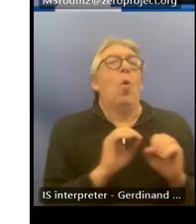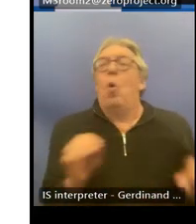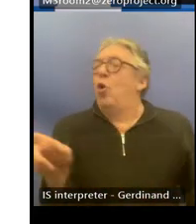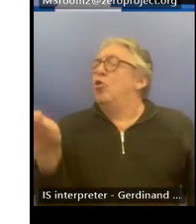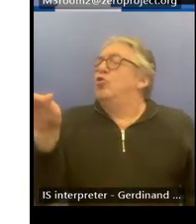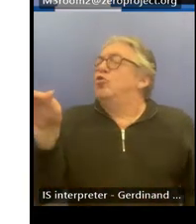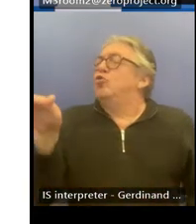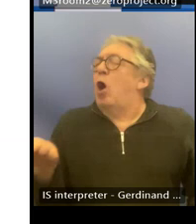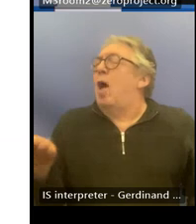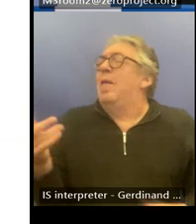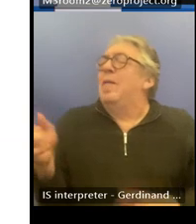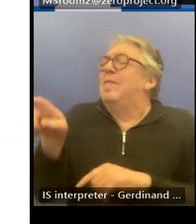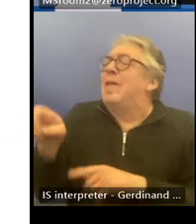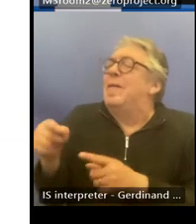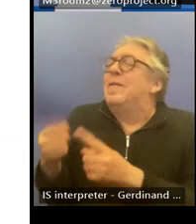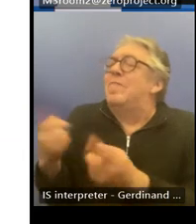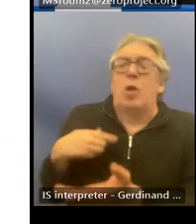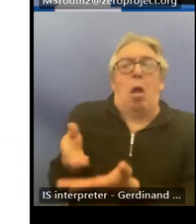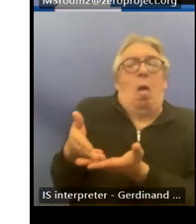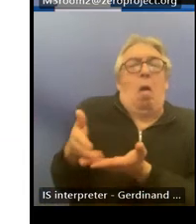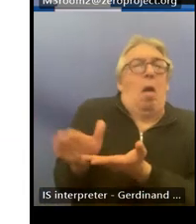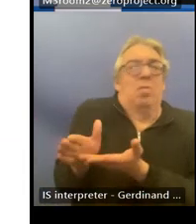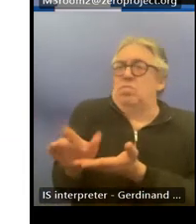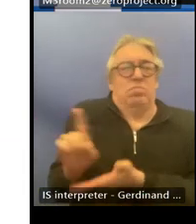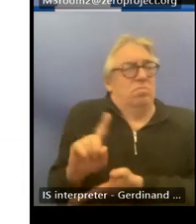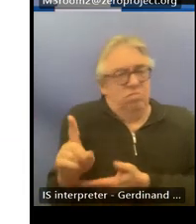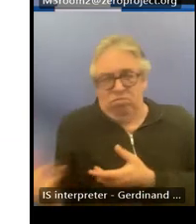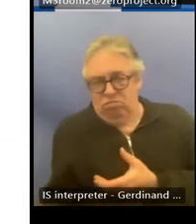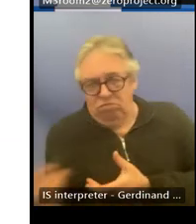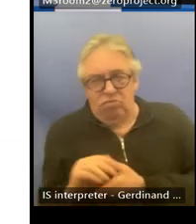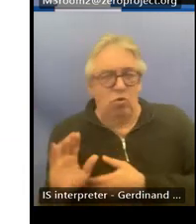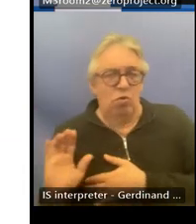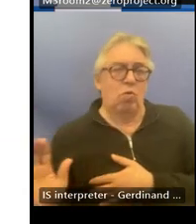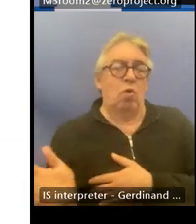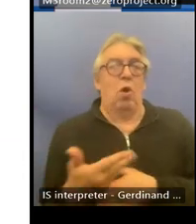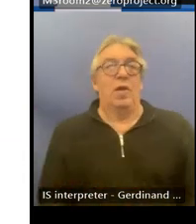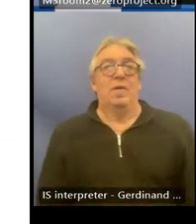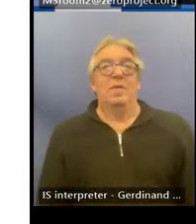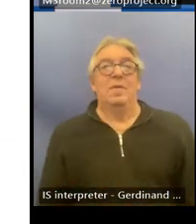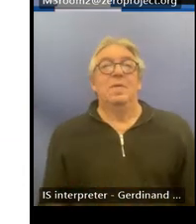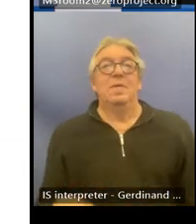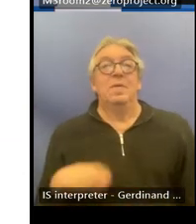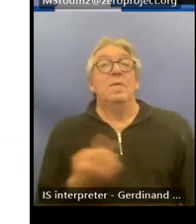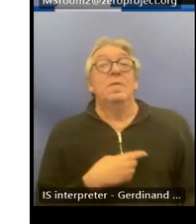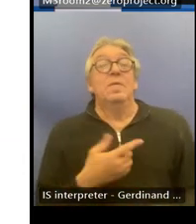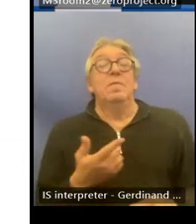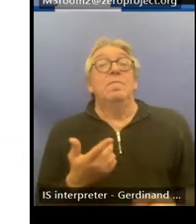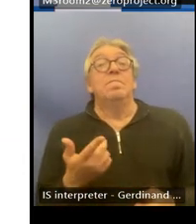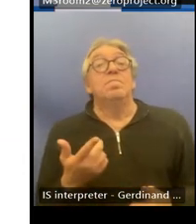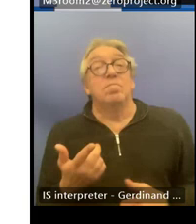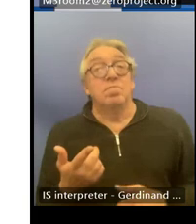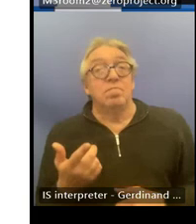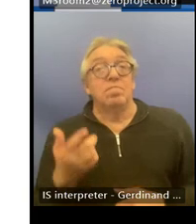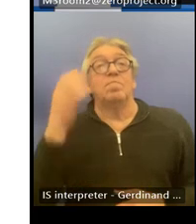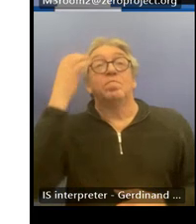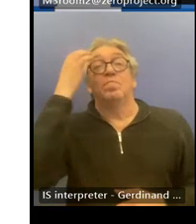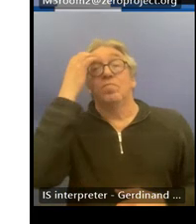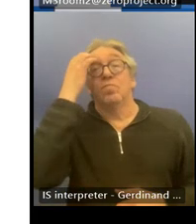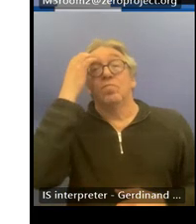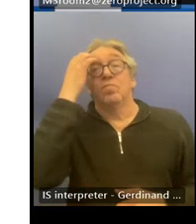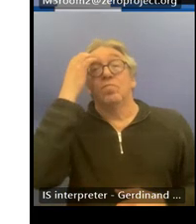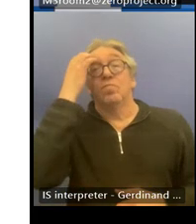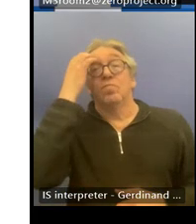need. And what we do on this program has become a classic example where the state has emulated it, and we're now looking at expanding into